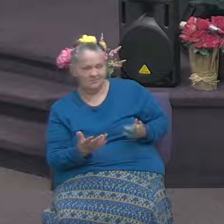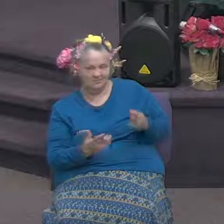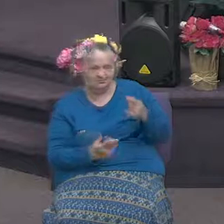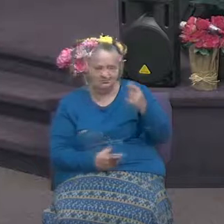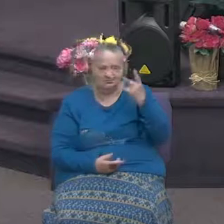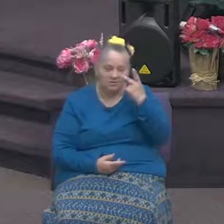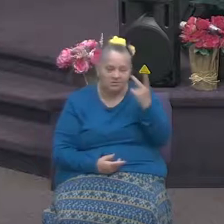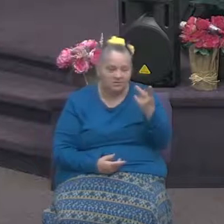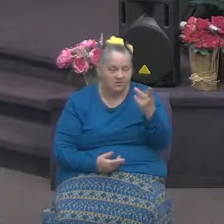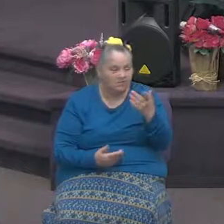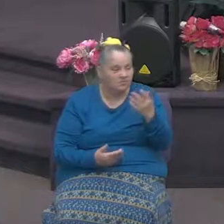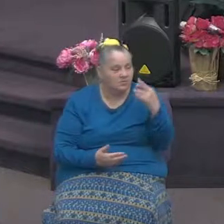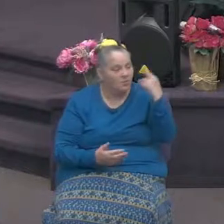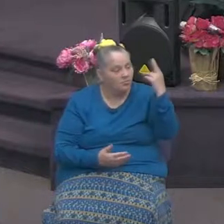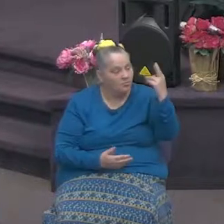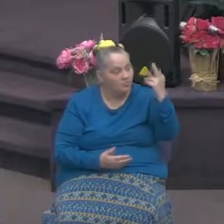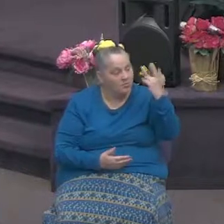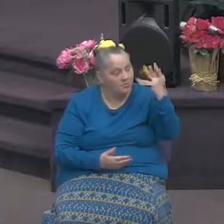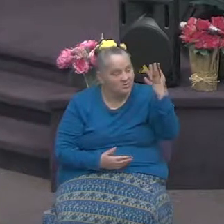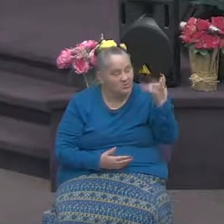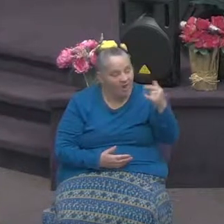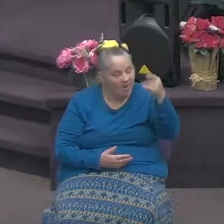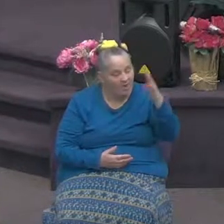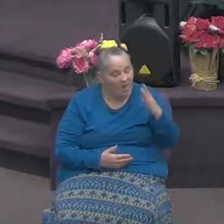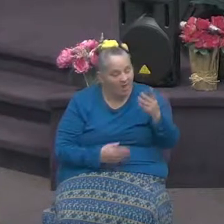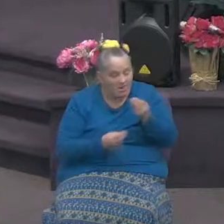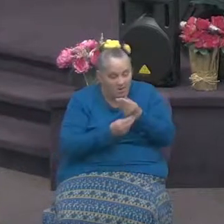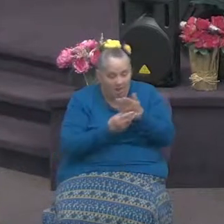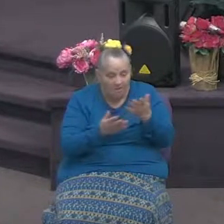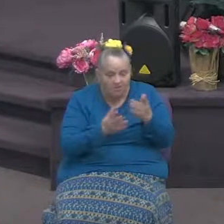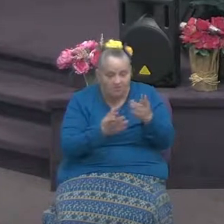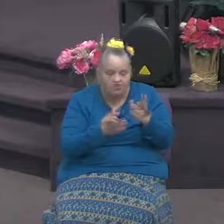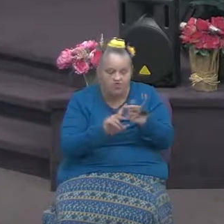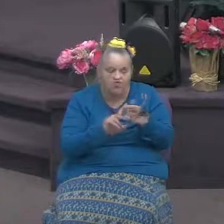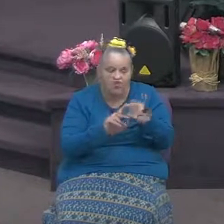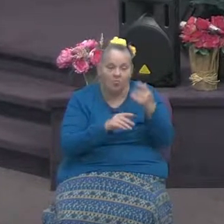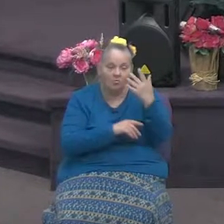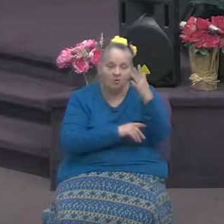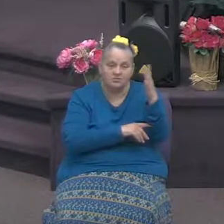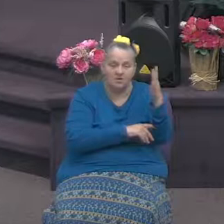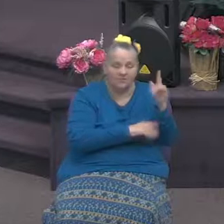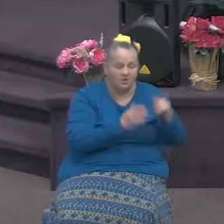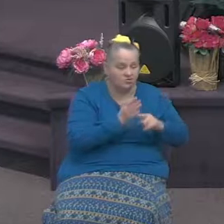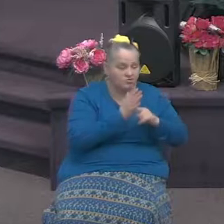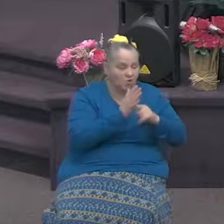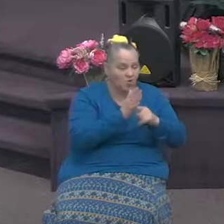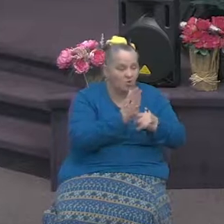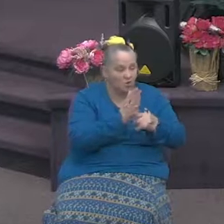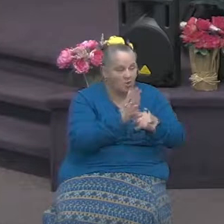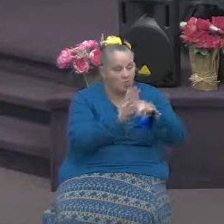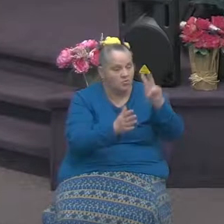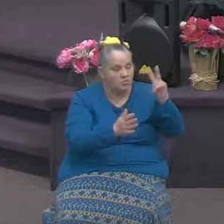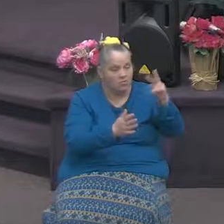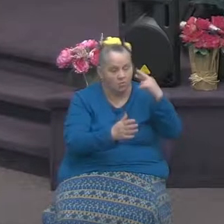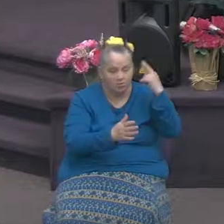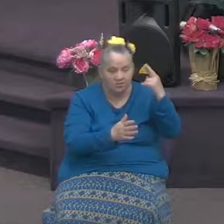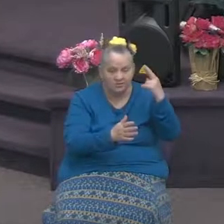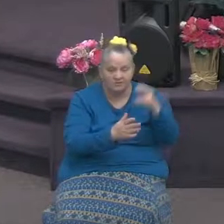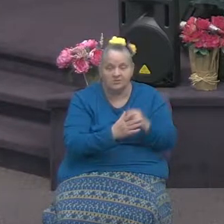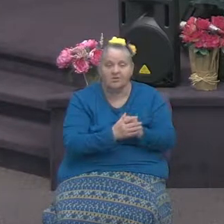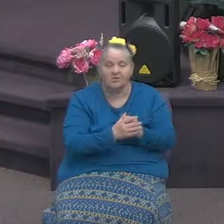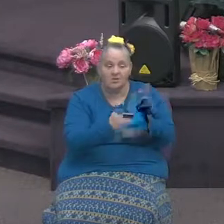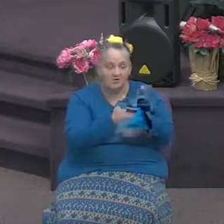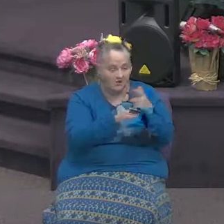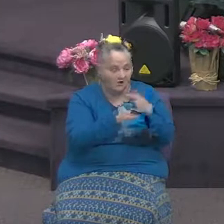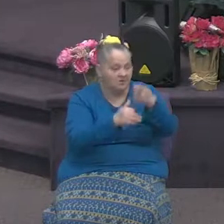You see, there is reasons that God calls us to the wilderness. And today I'm going to show you they are twofold. The first one